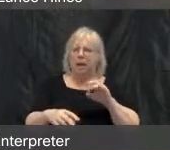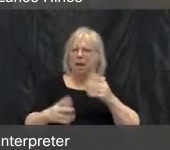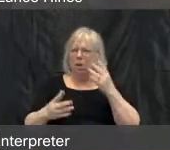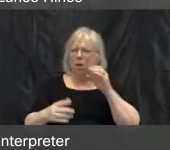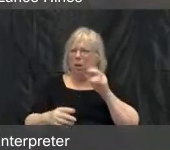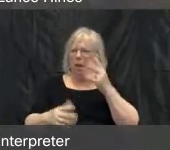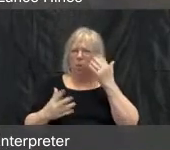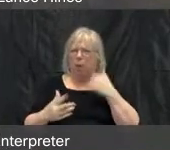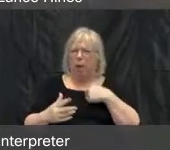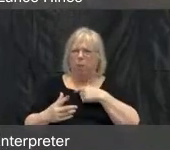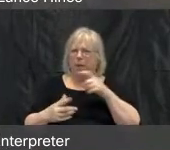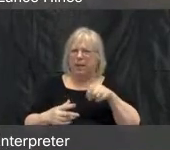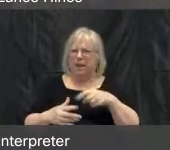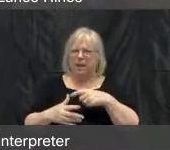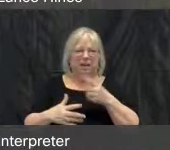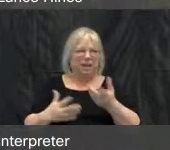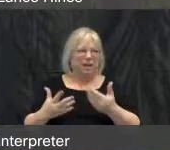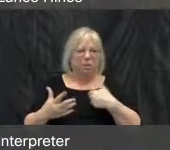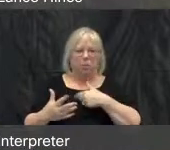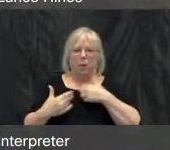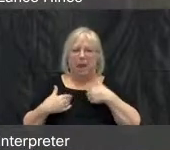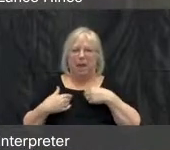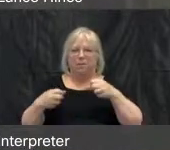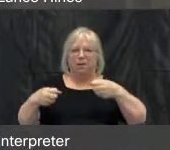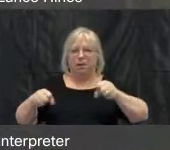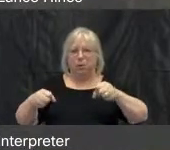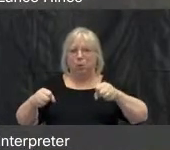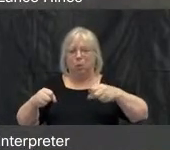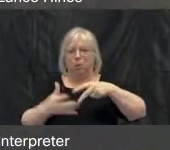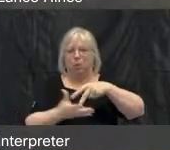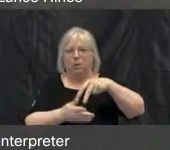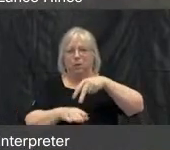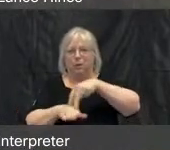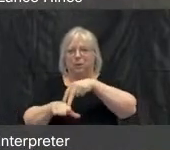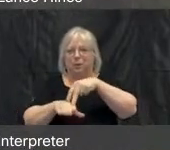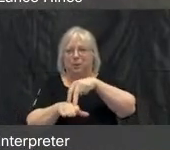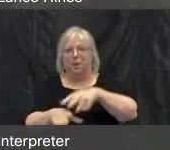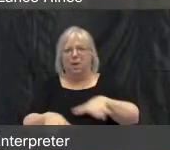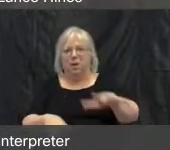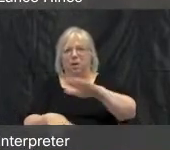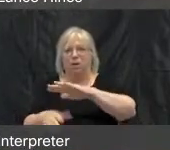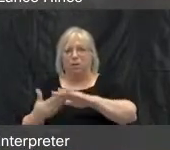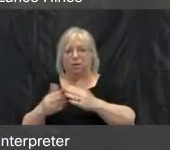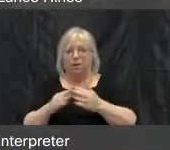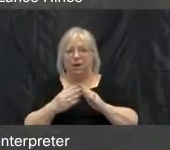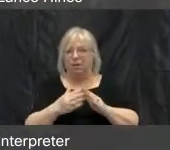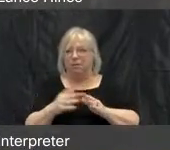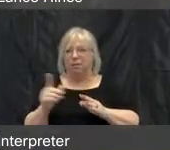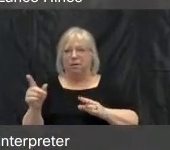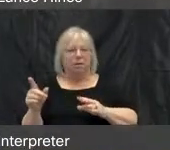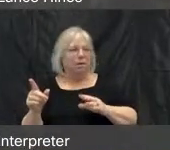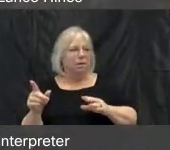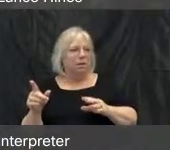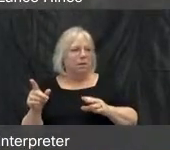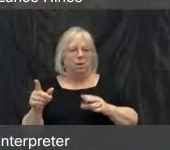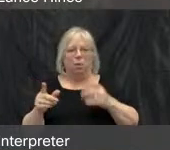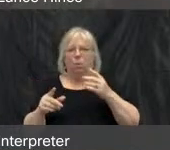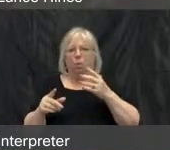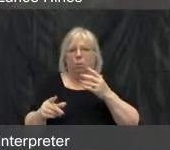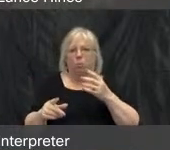we need these? I mean, we've got those scooters sitting all over town now. It won't be a scooter. What purpose do